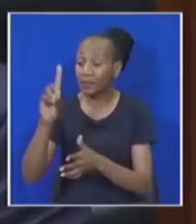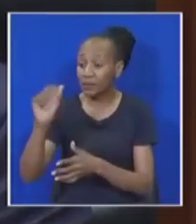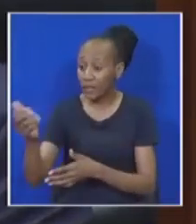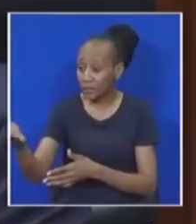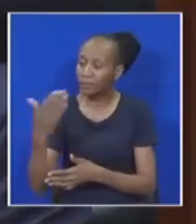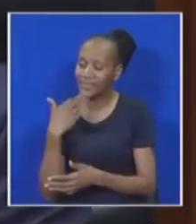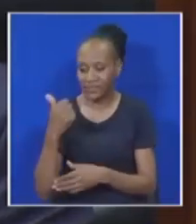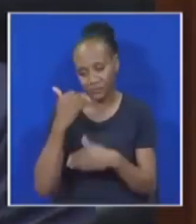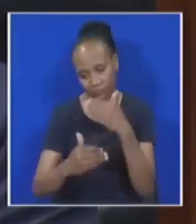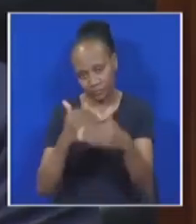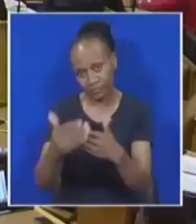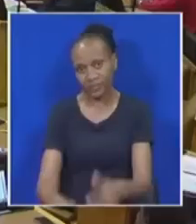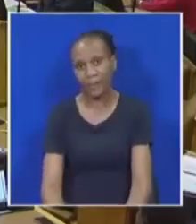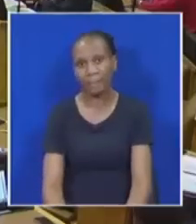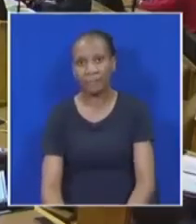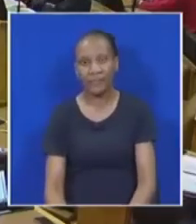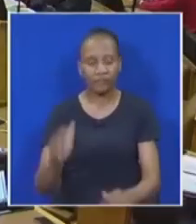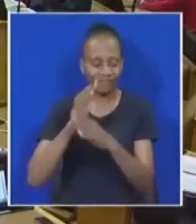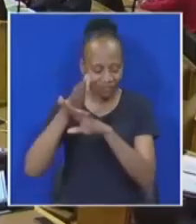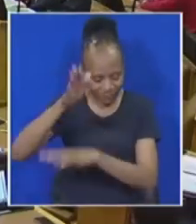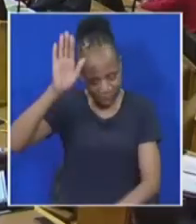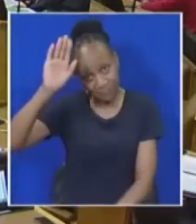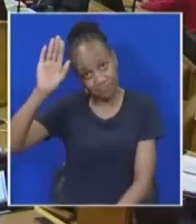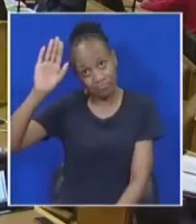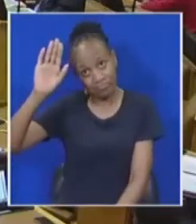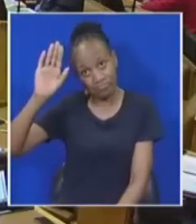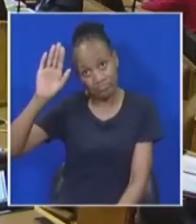proceed. Deputy Speaker.